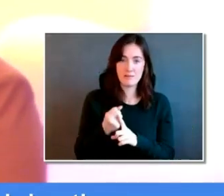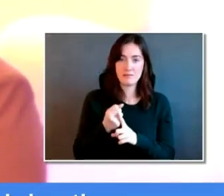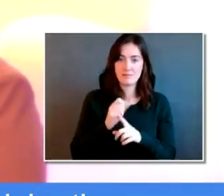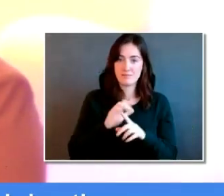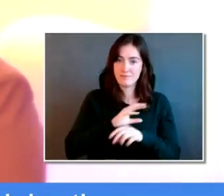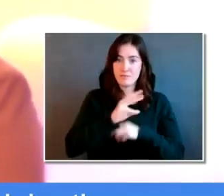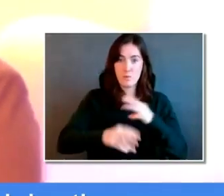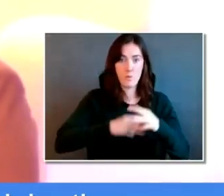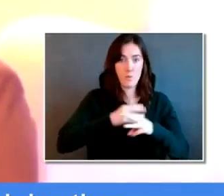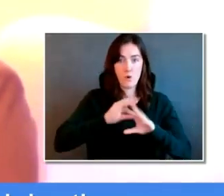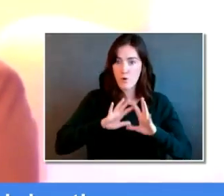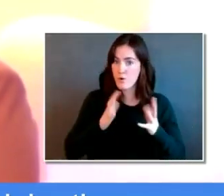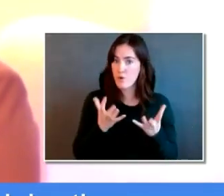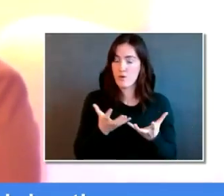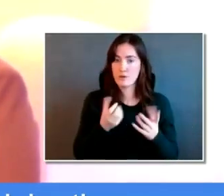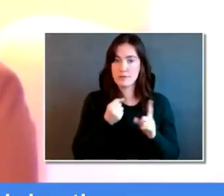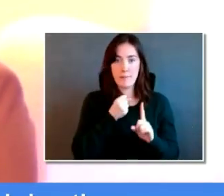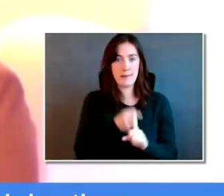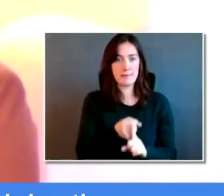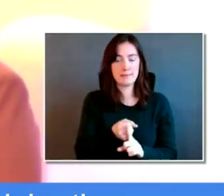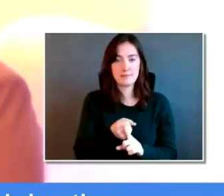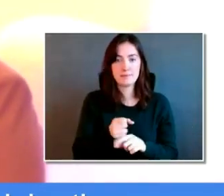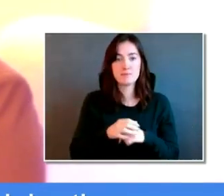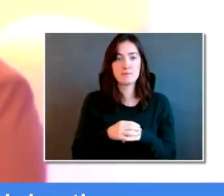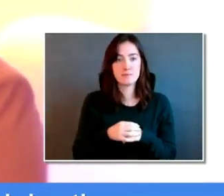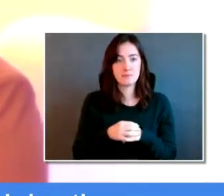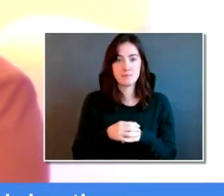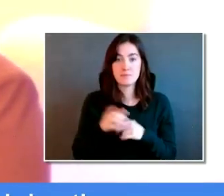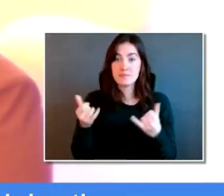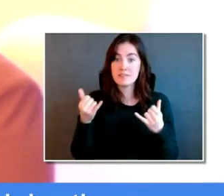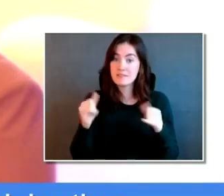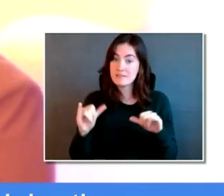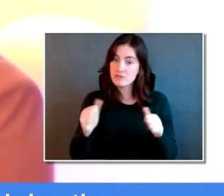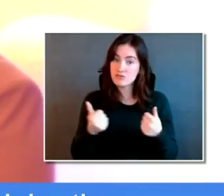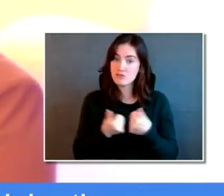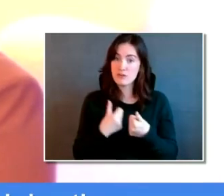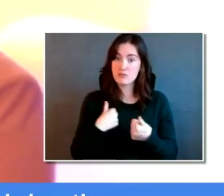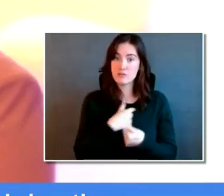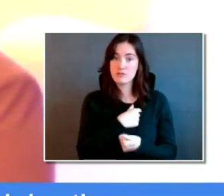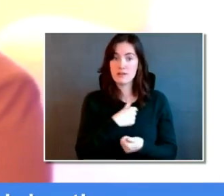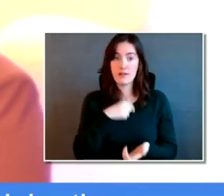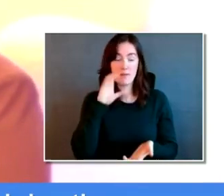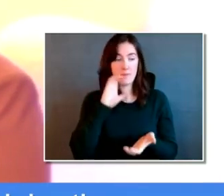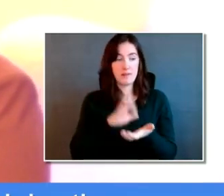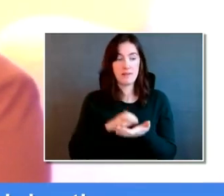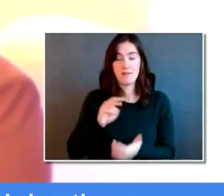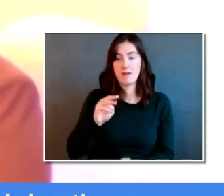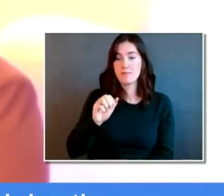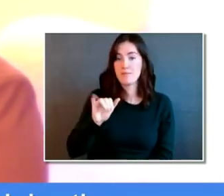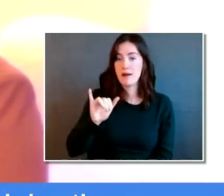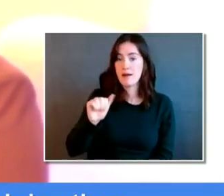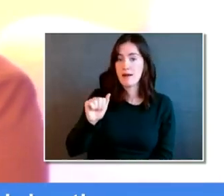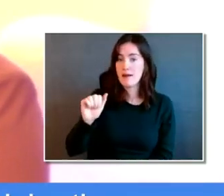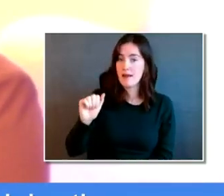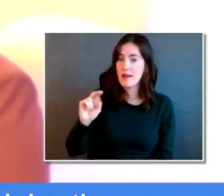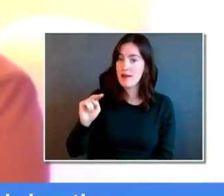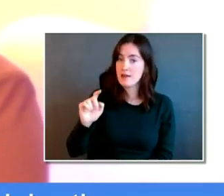And he still challenges us to, I believe, in the spirit of Maya Angelou's words, to do better when we know